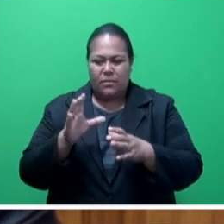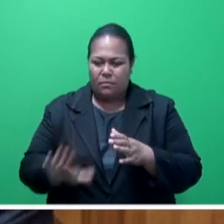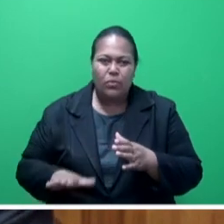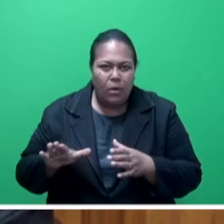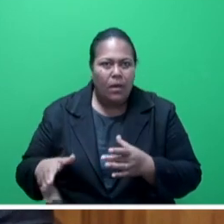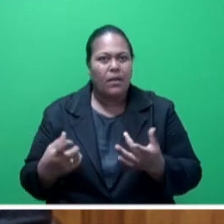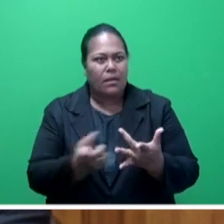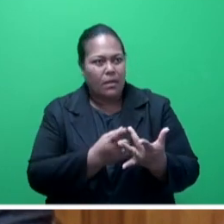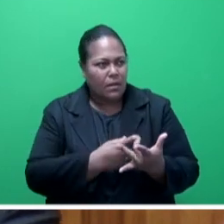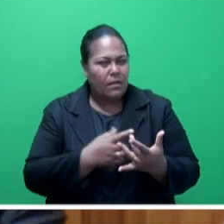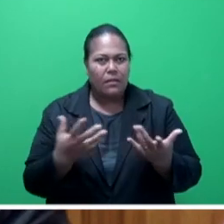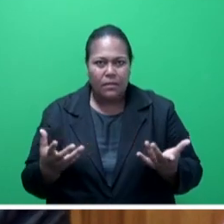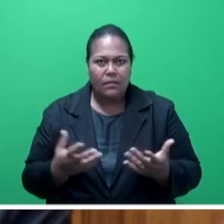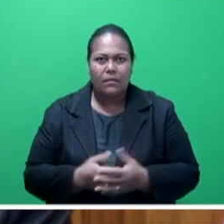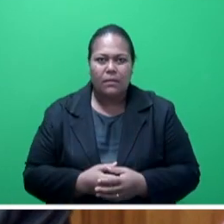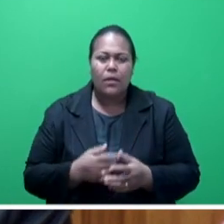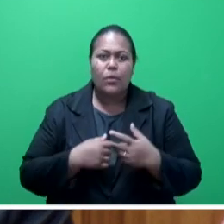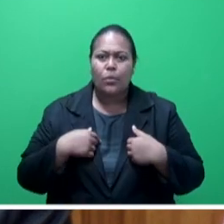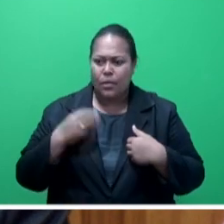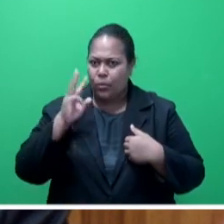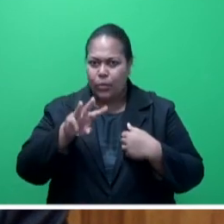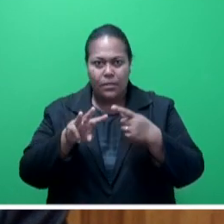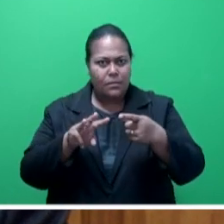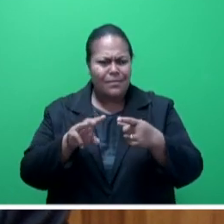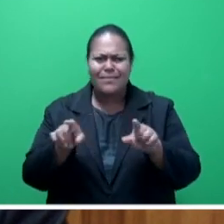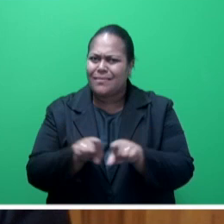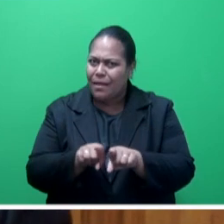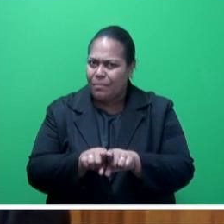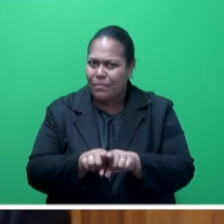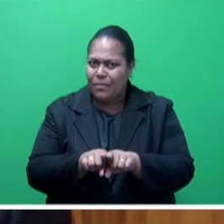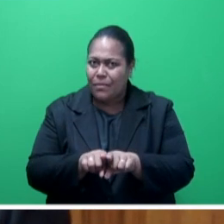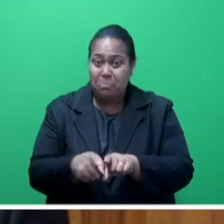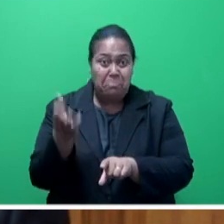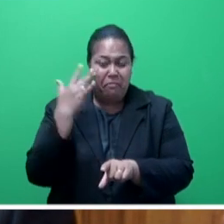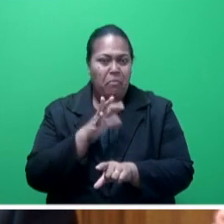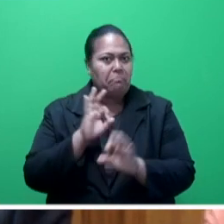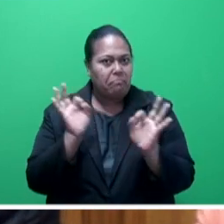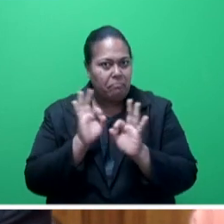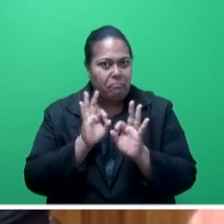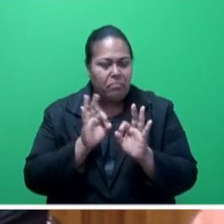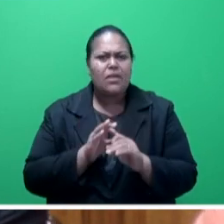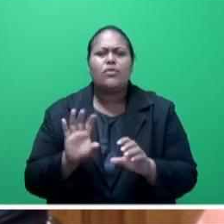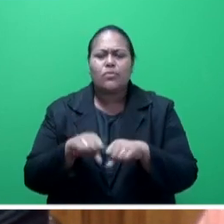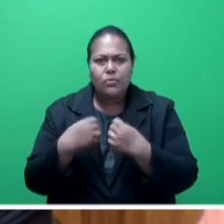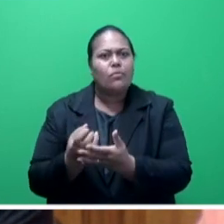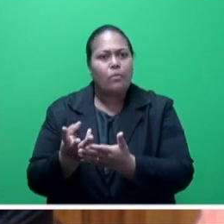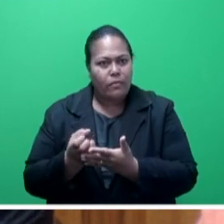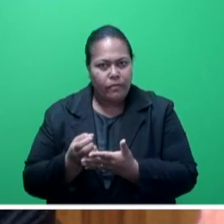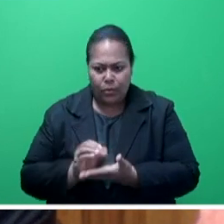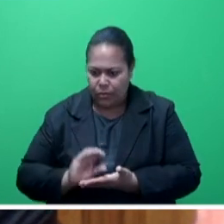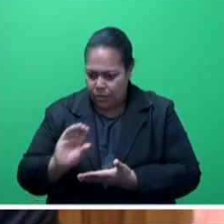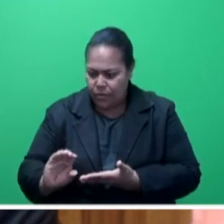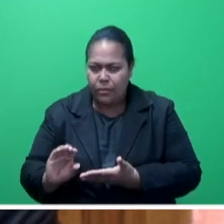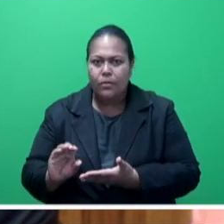have witnessed never before seen the assistance through social welfare for those who really need it. These are the provisions